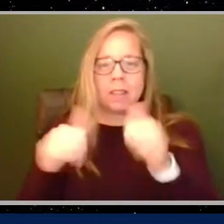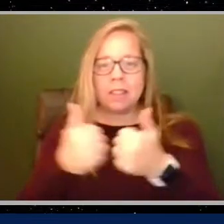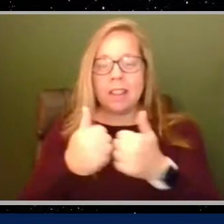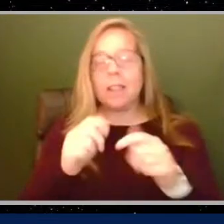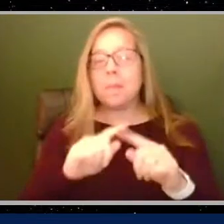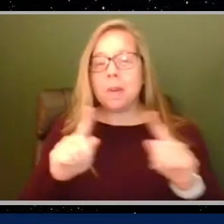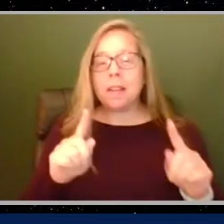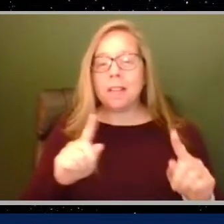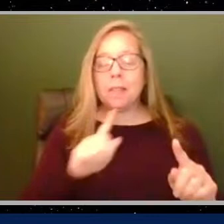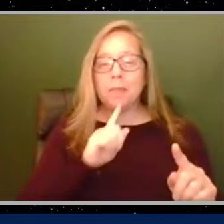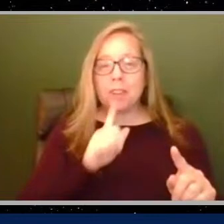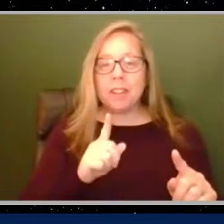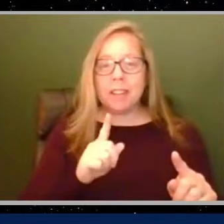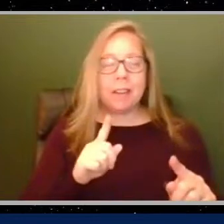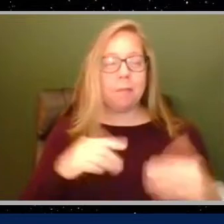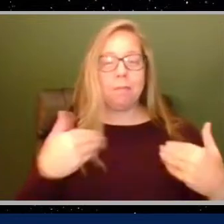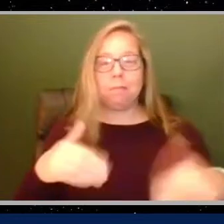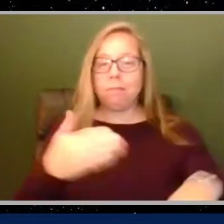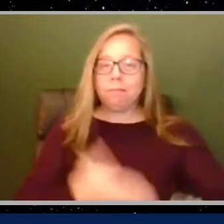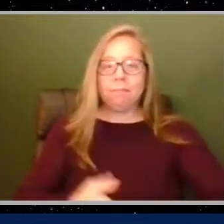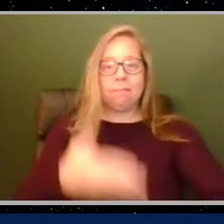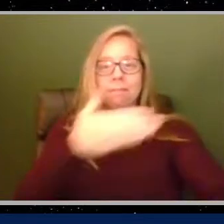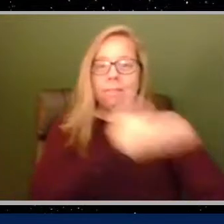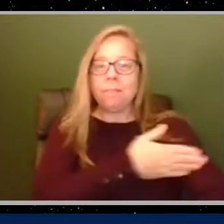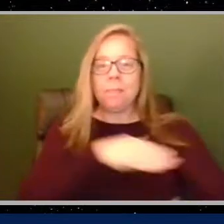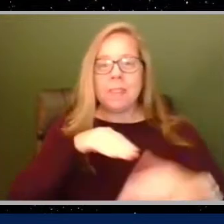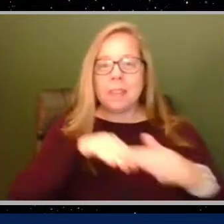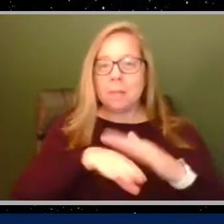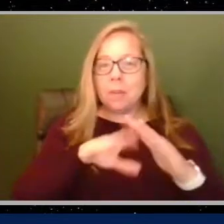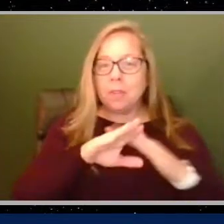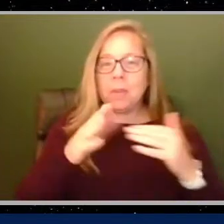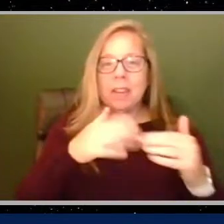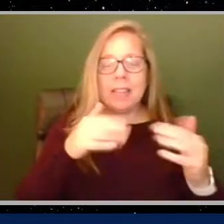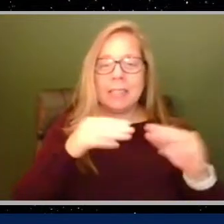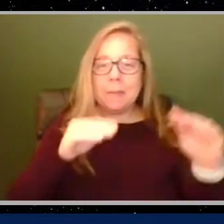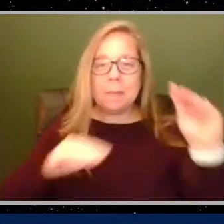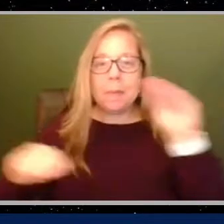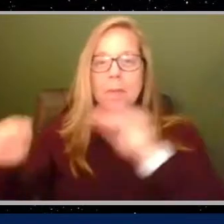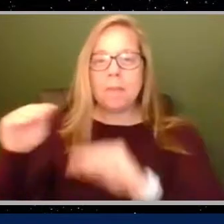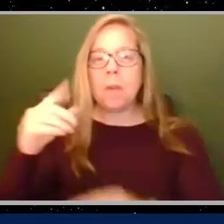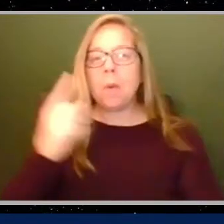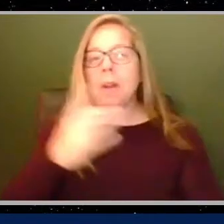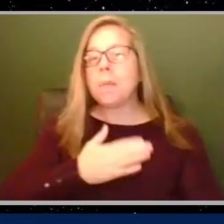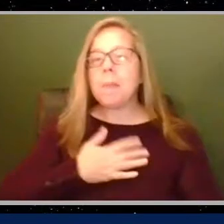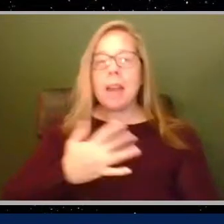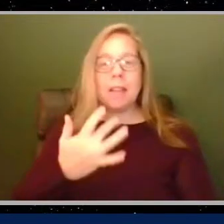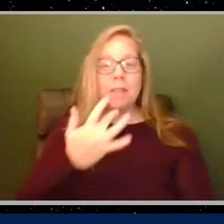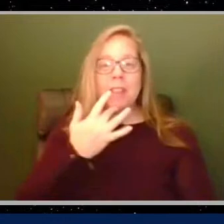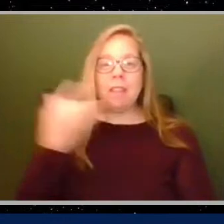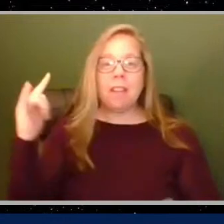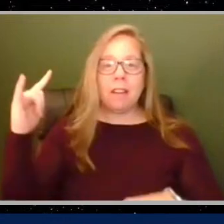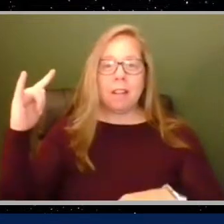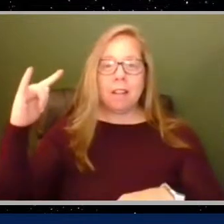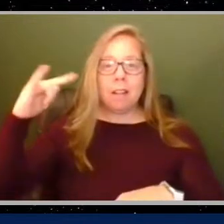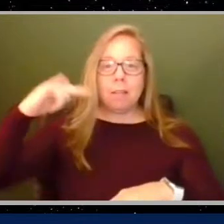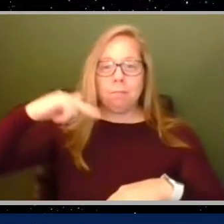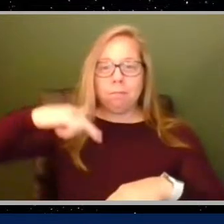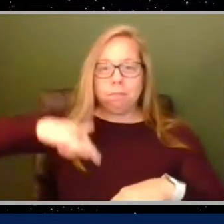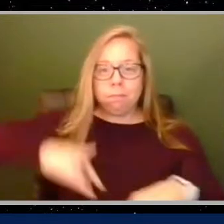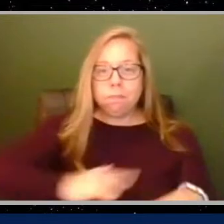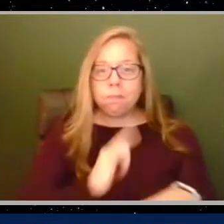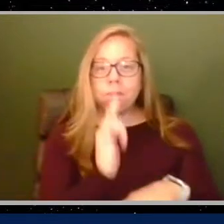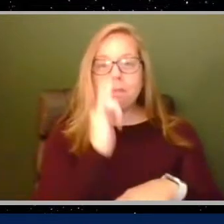up accessibility in so many ways. And one of my favorite parabolas was I literally just stopped and watched